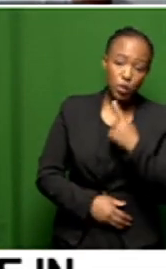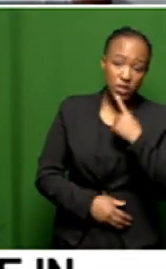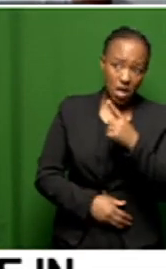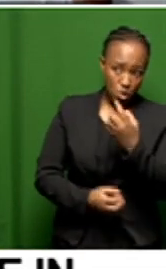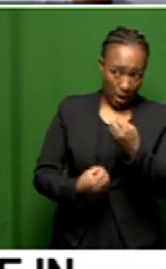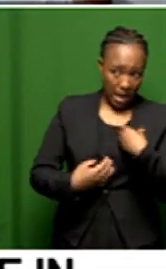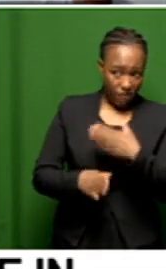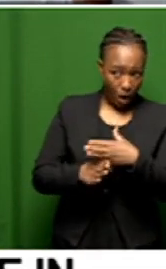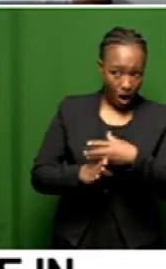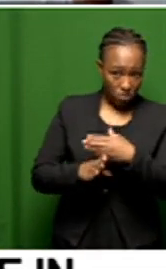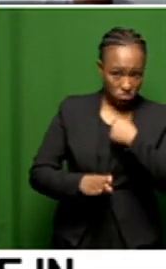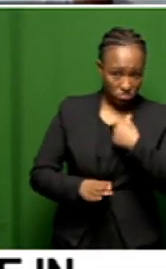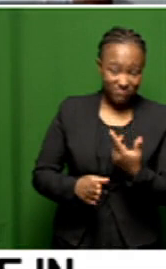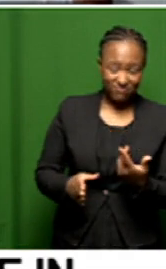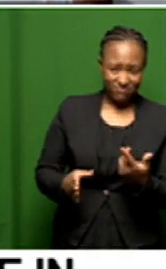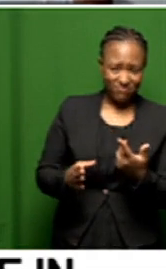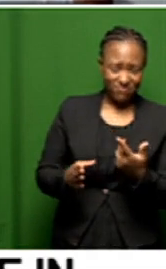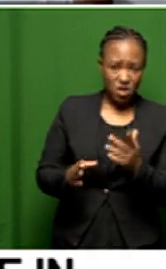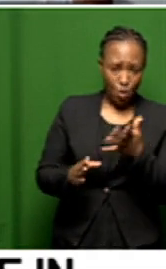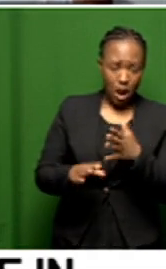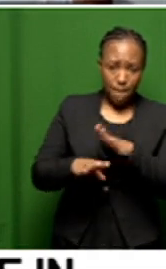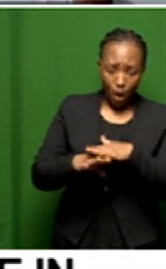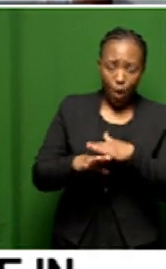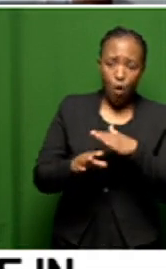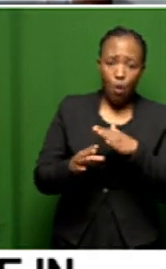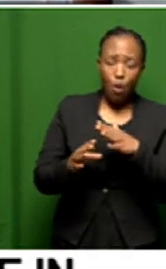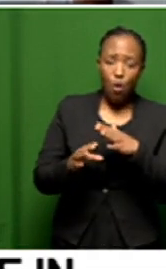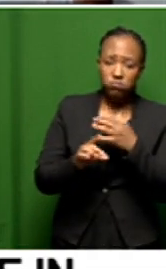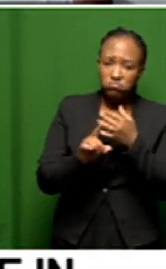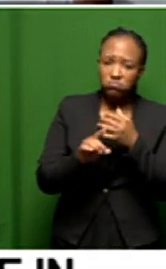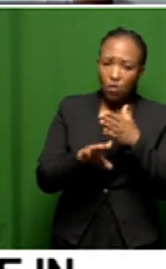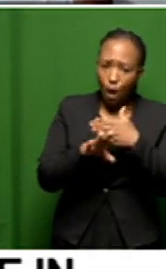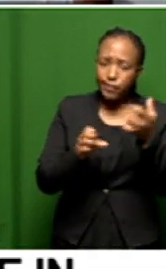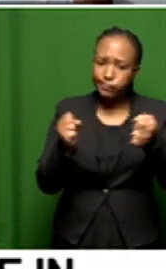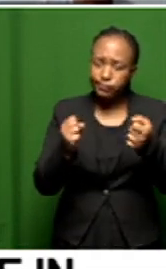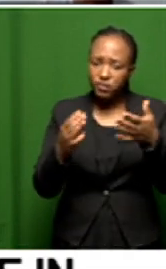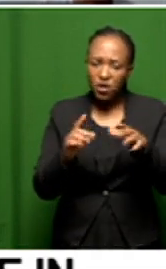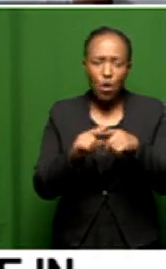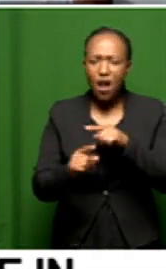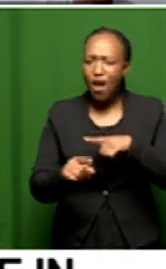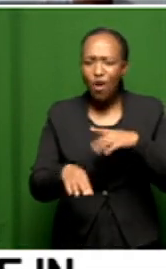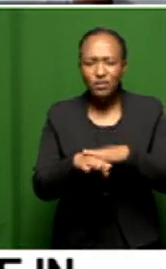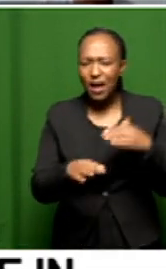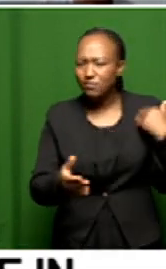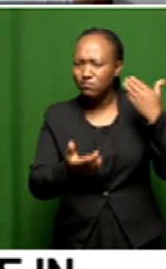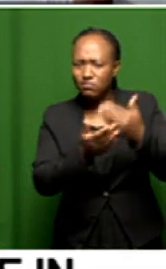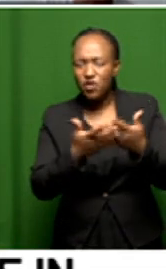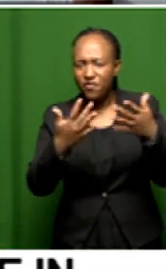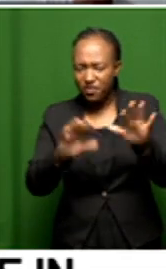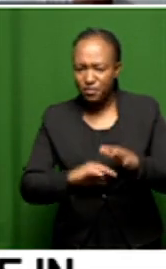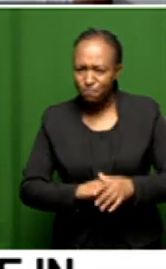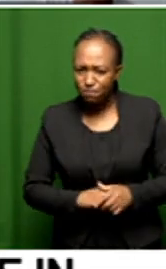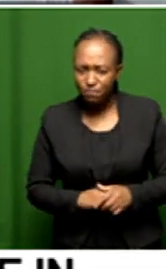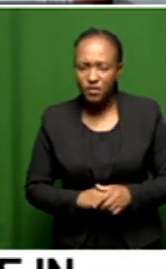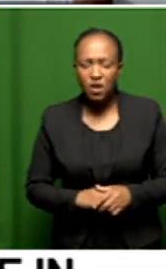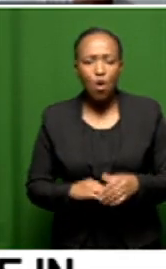to create jobs, we're going to decrease youth unemployment, because it has been something that has been going on for the longest of time. There's a rate that